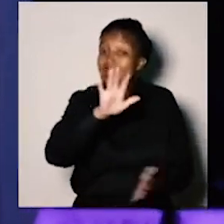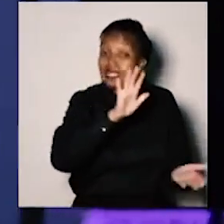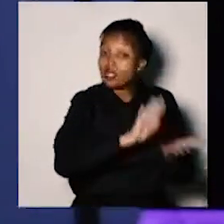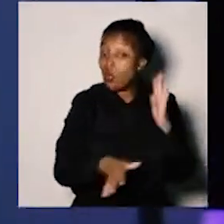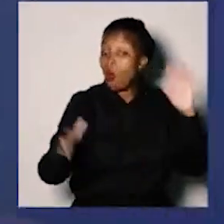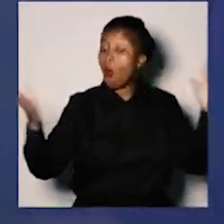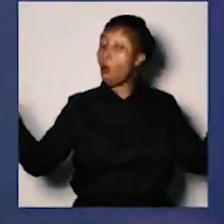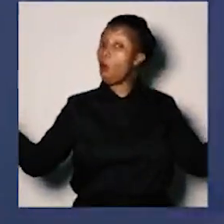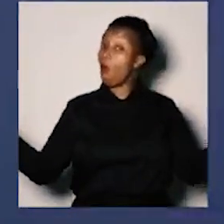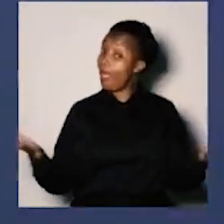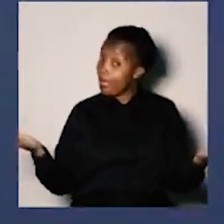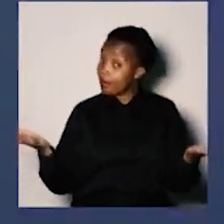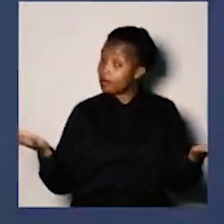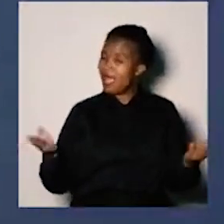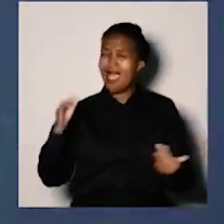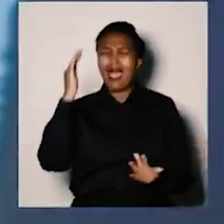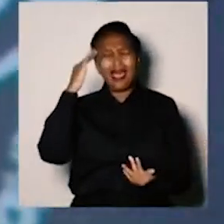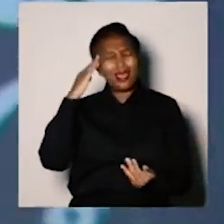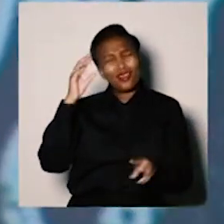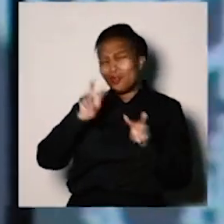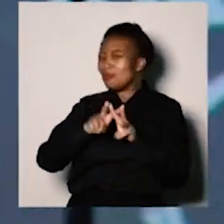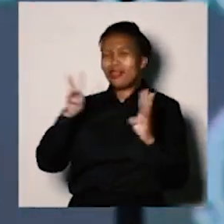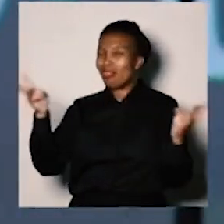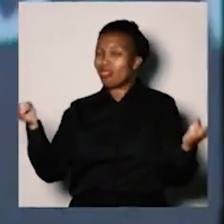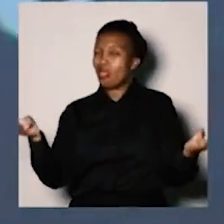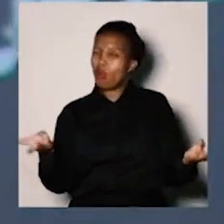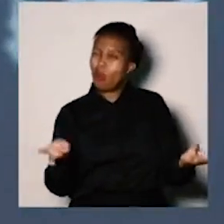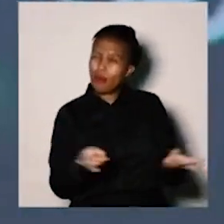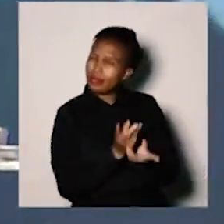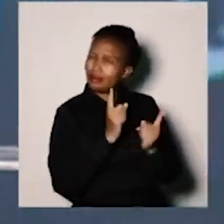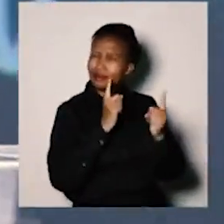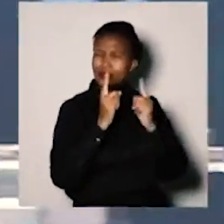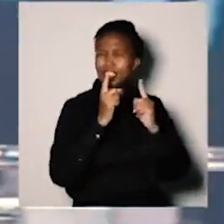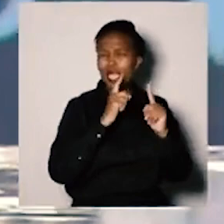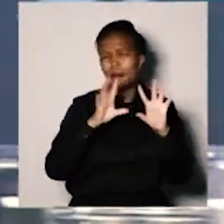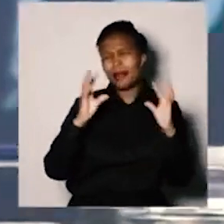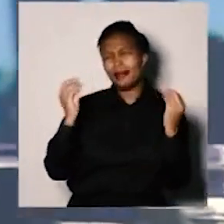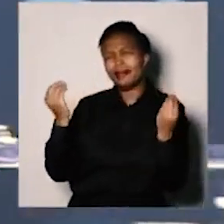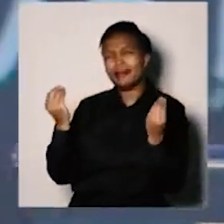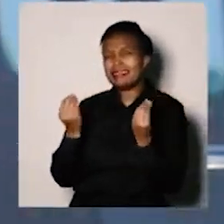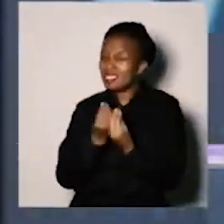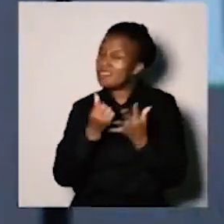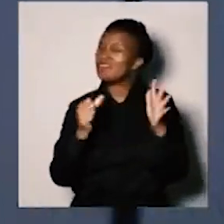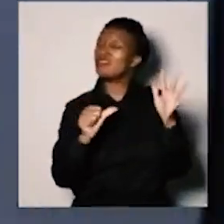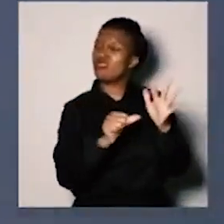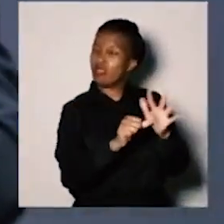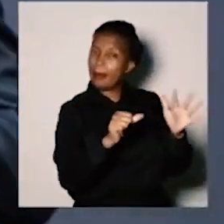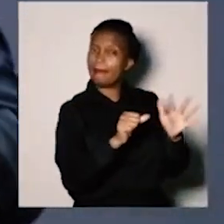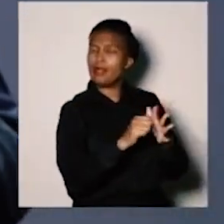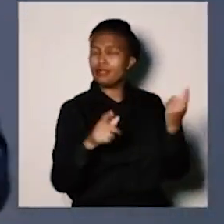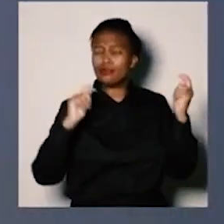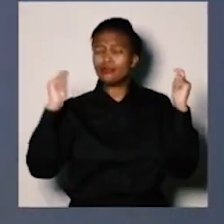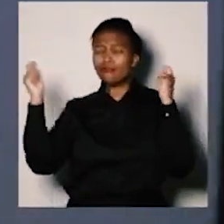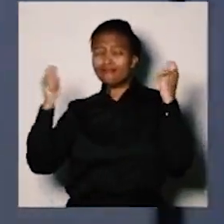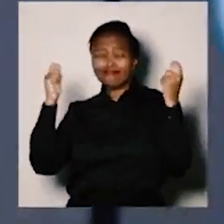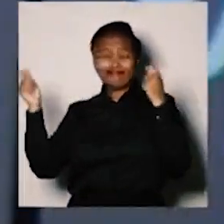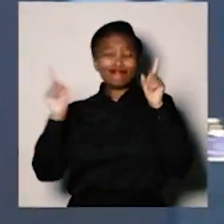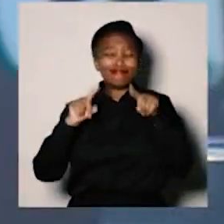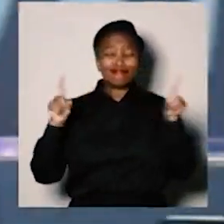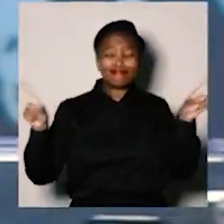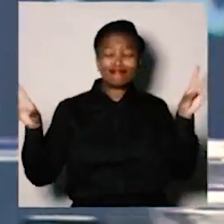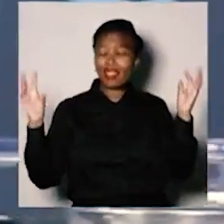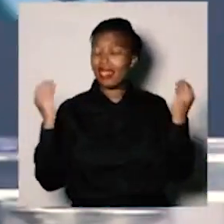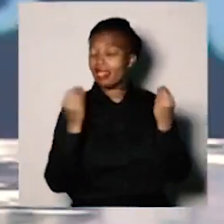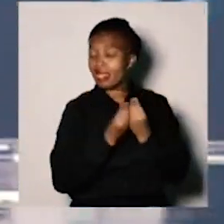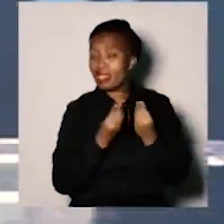I know in the world, you know, we talk about certain things and highlight certain things and celebrate certain things.